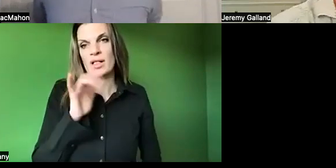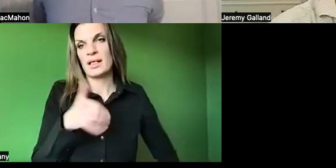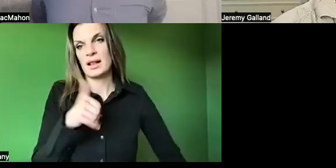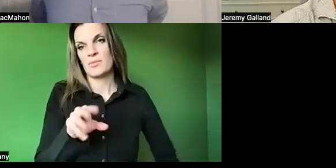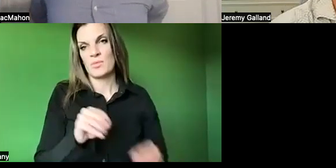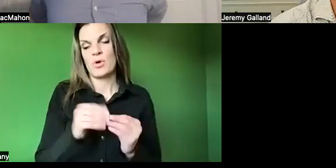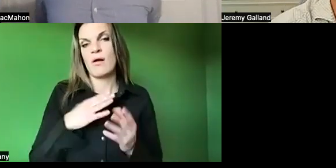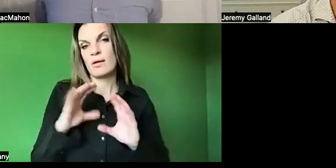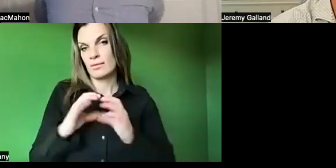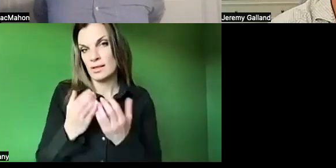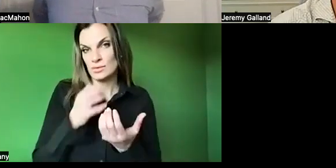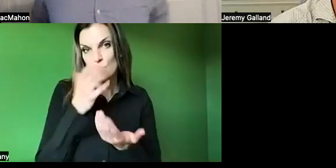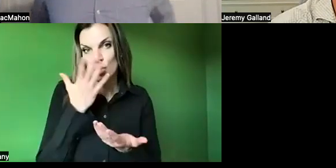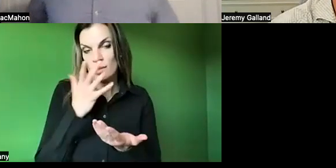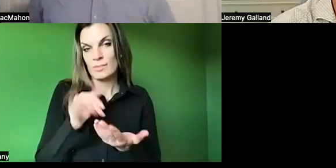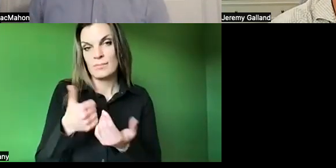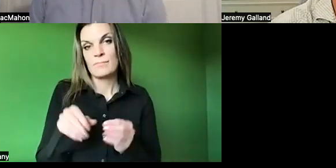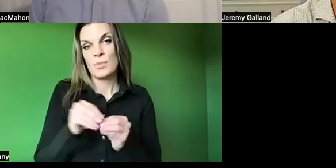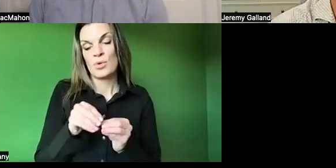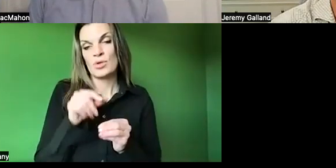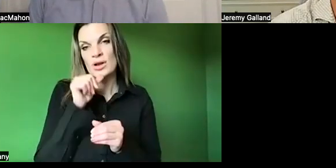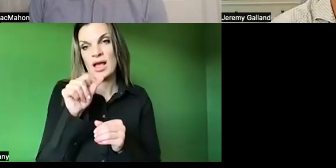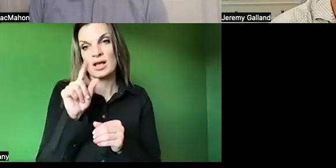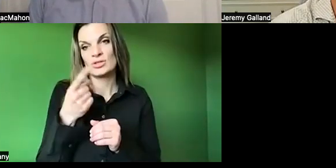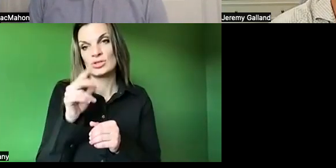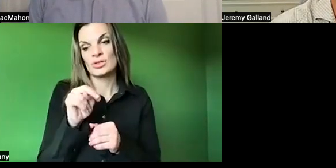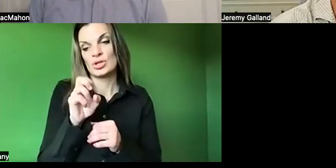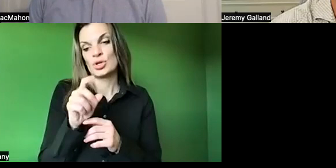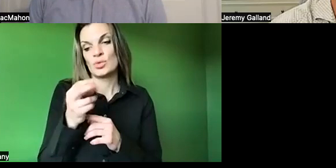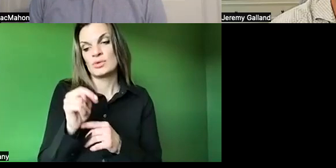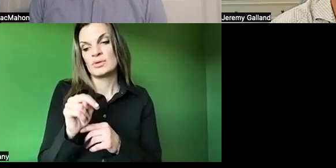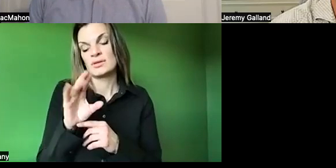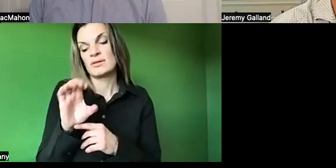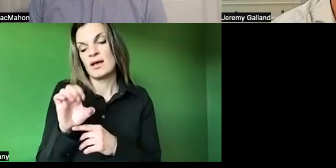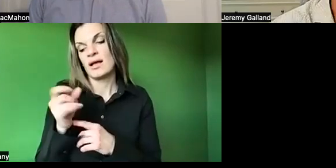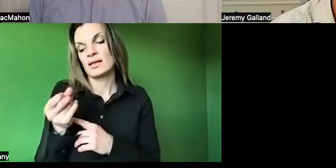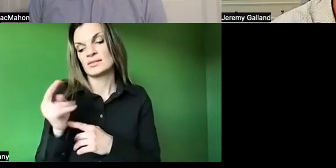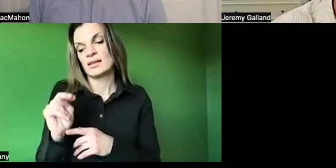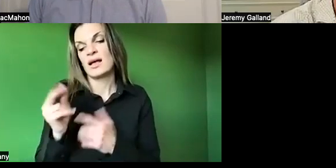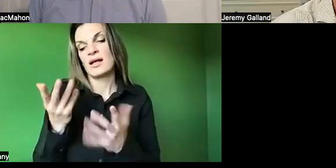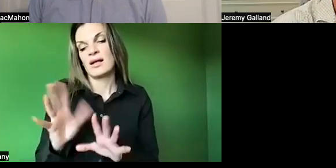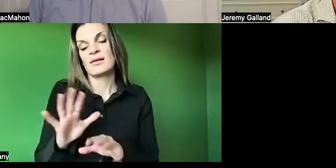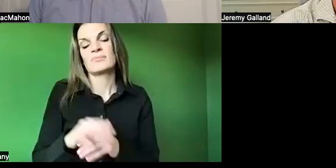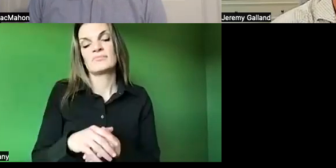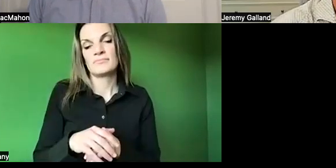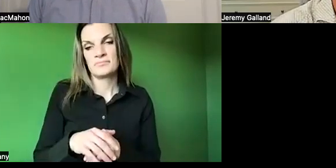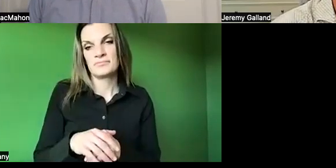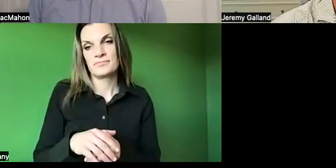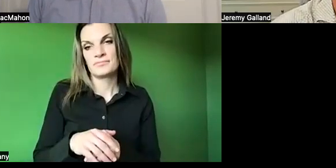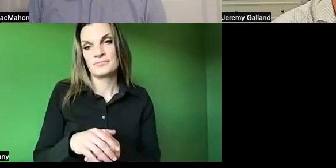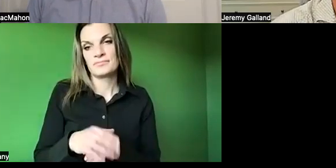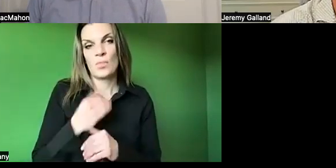Our classrooms don't look like that. They're not posters of Newton, Einstein, and Galileo on the walls.